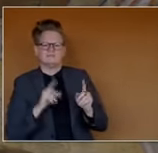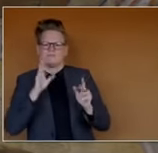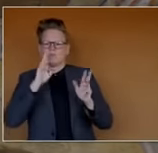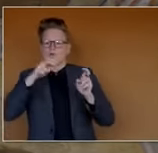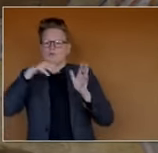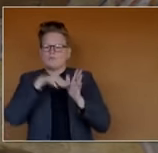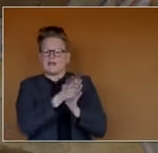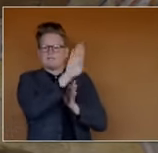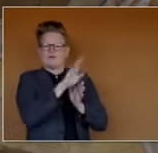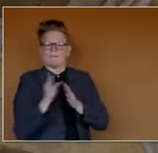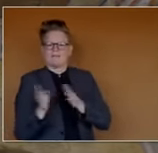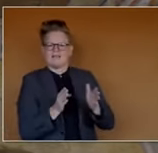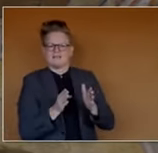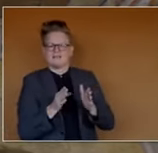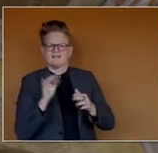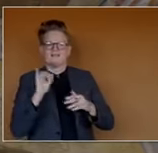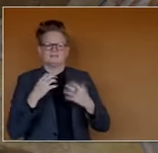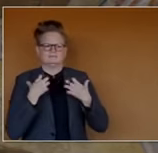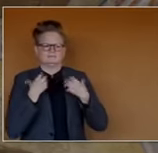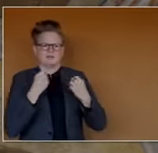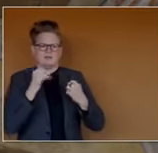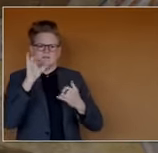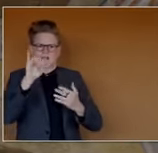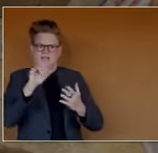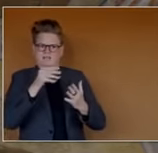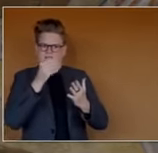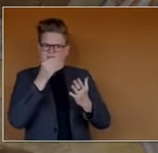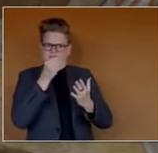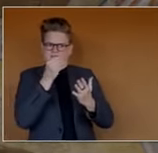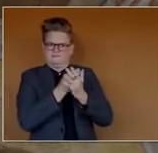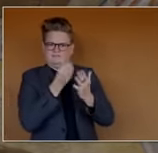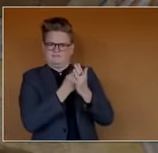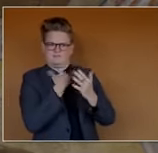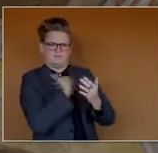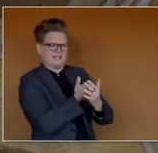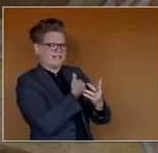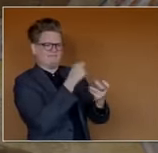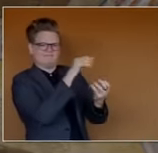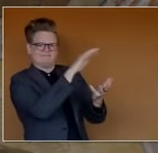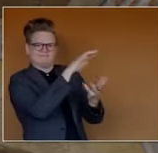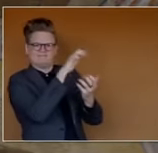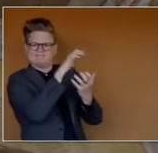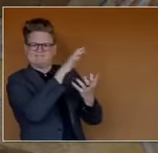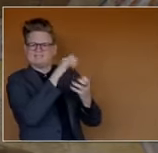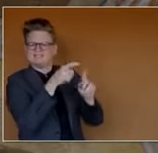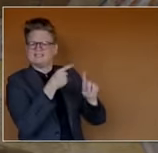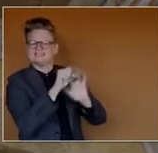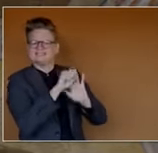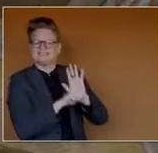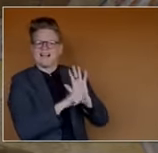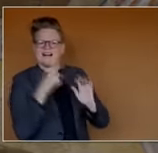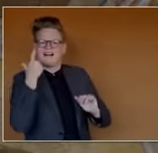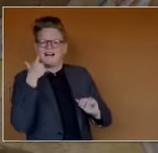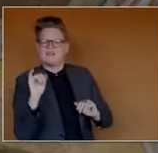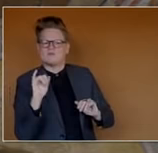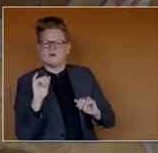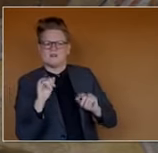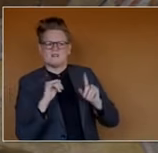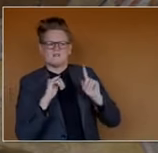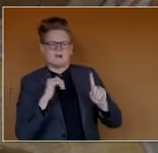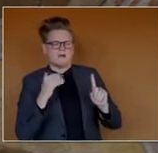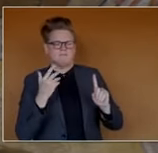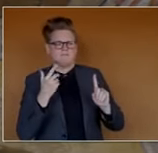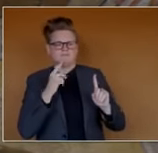the revenue that's coming in historic terms in the state of California. And that's because we